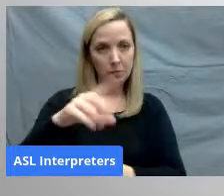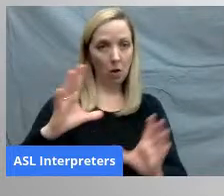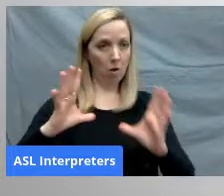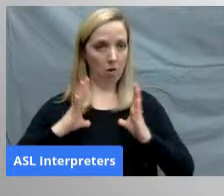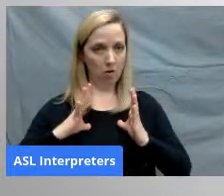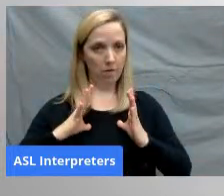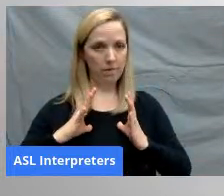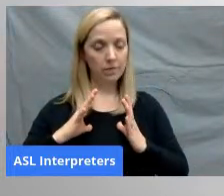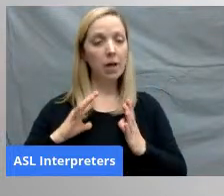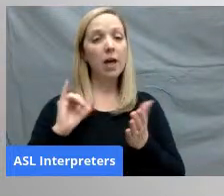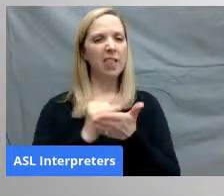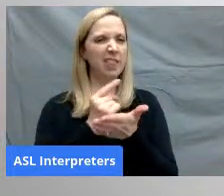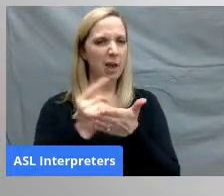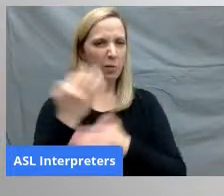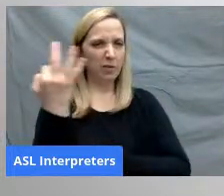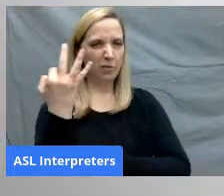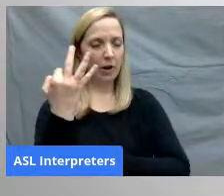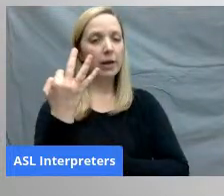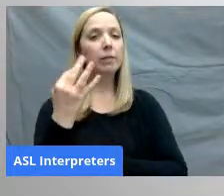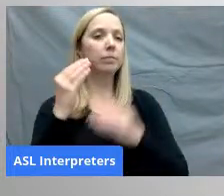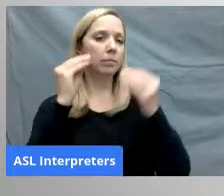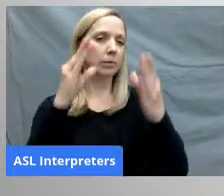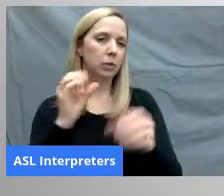teacher work day for staff.